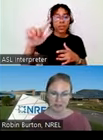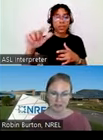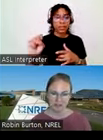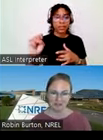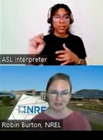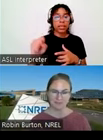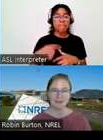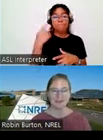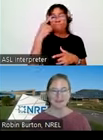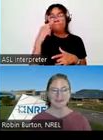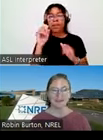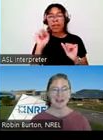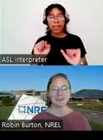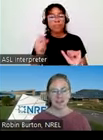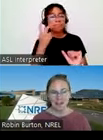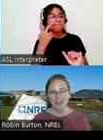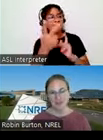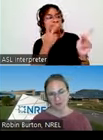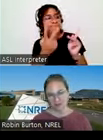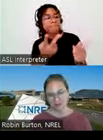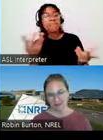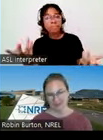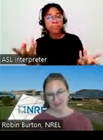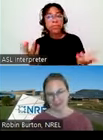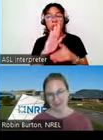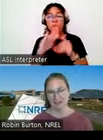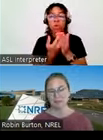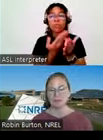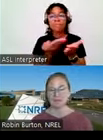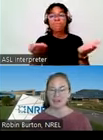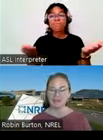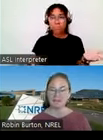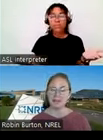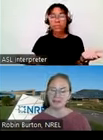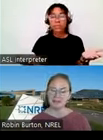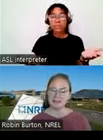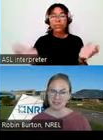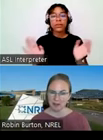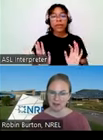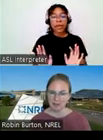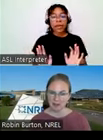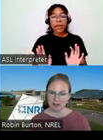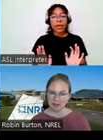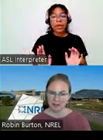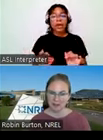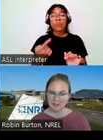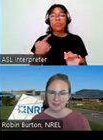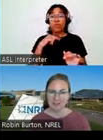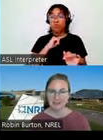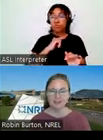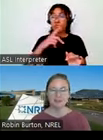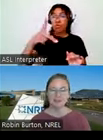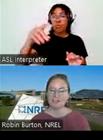part of implementation. Outside of scope of the study, we will not be making any policy